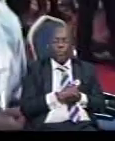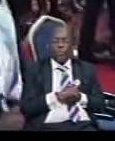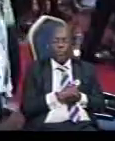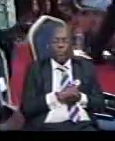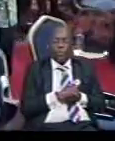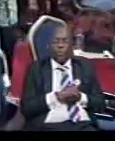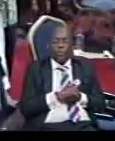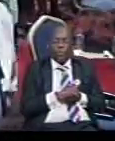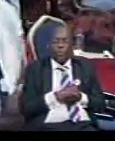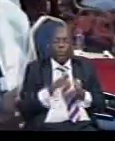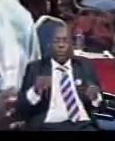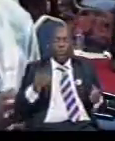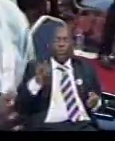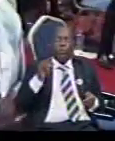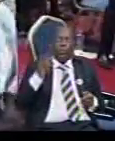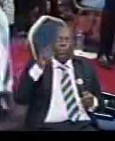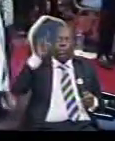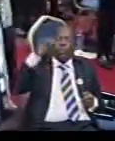Is with you.